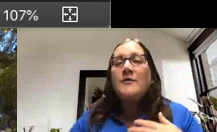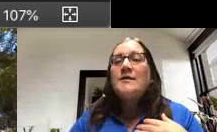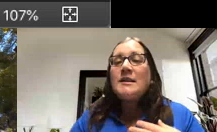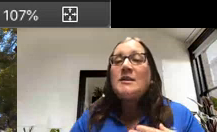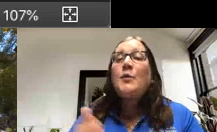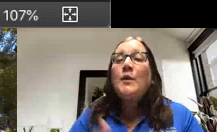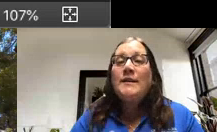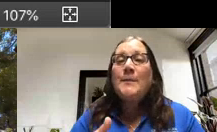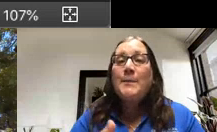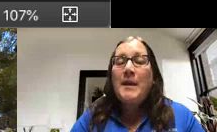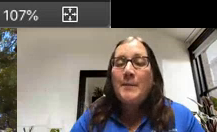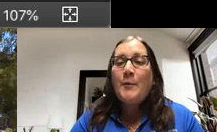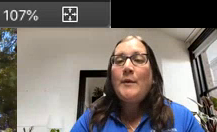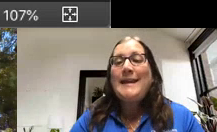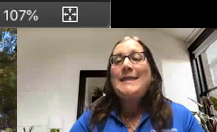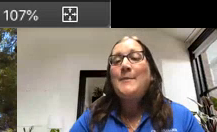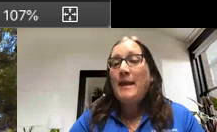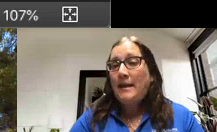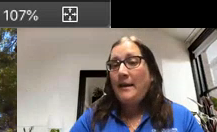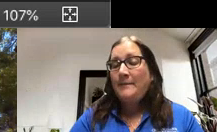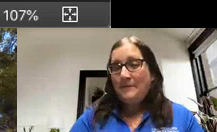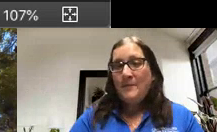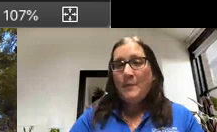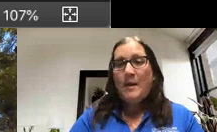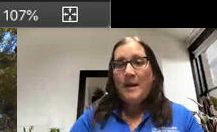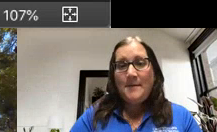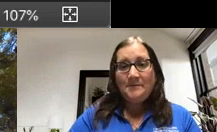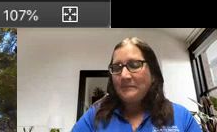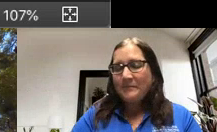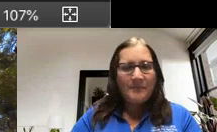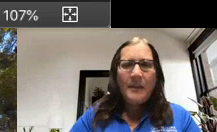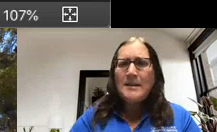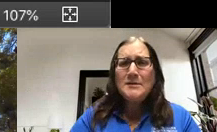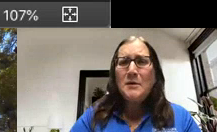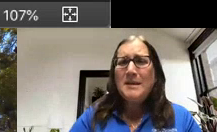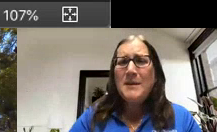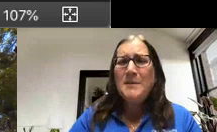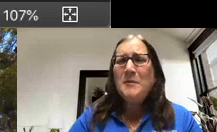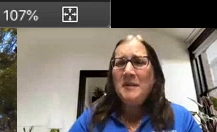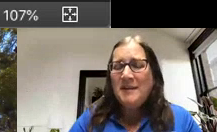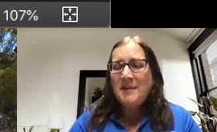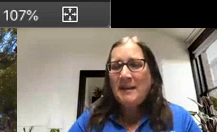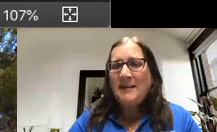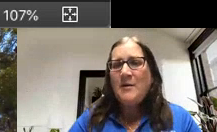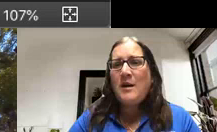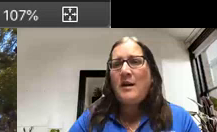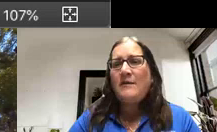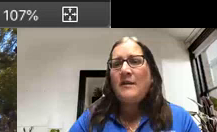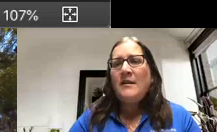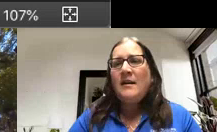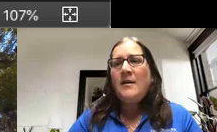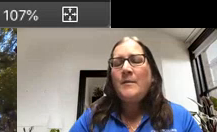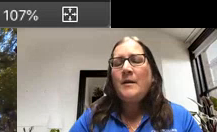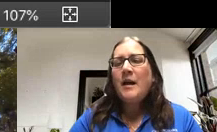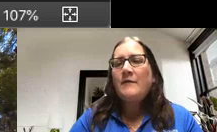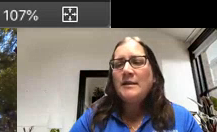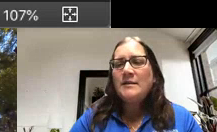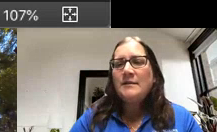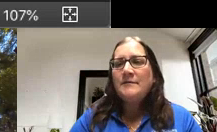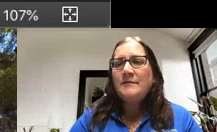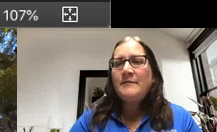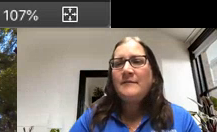have a conversation with the people in the meeting, okay? It's only the people in the meeting that you have